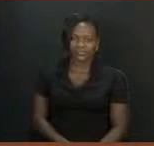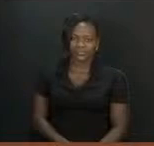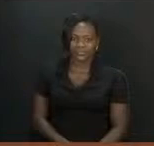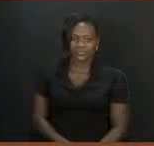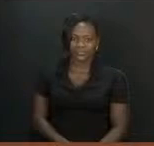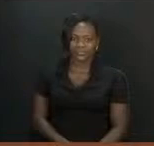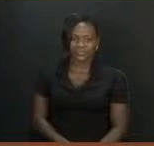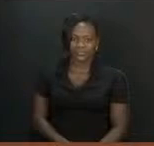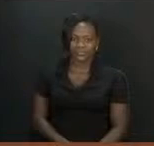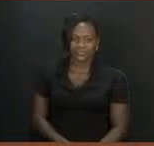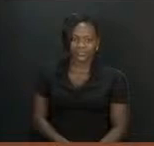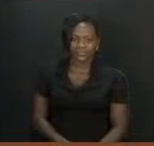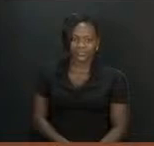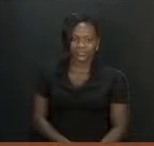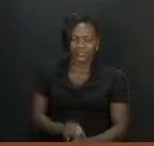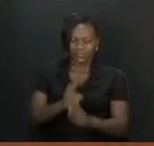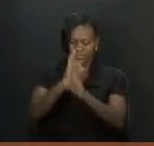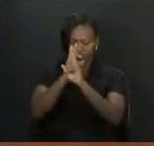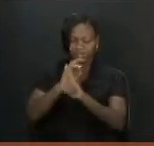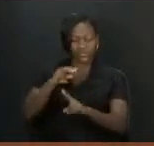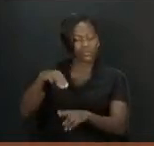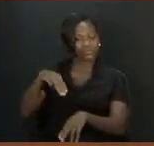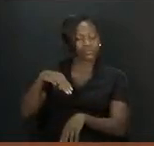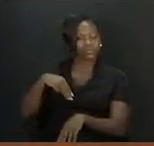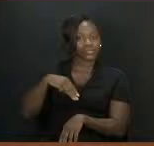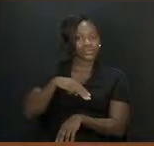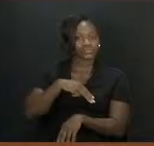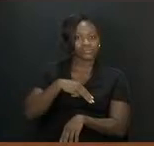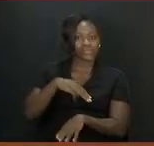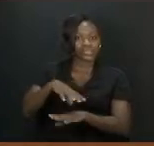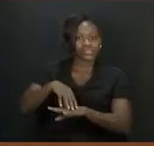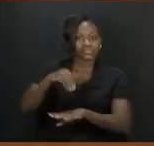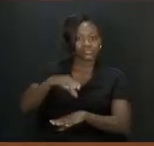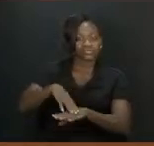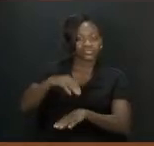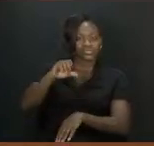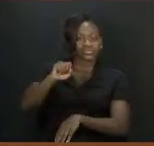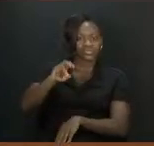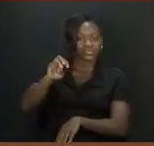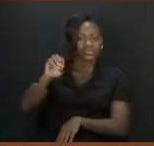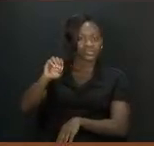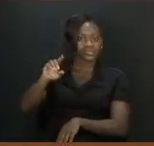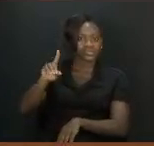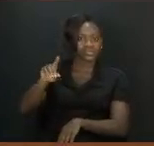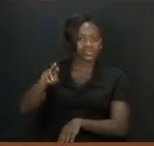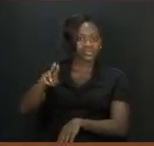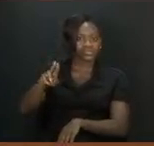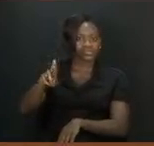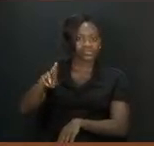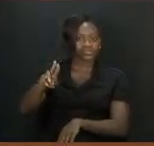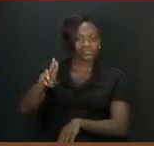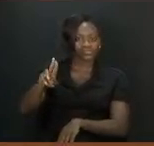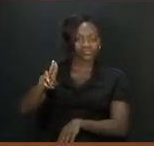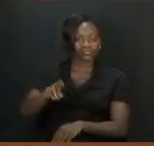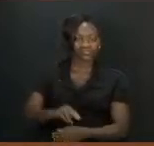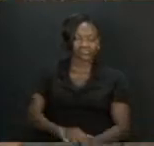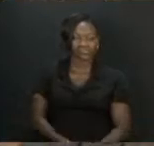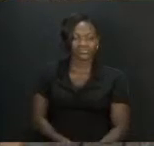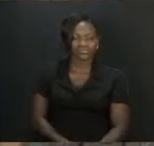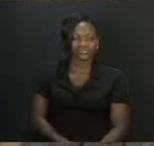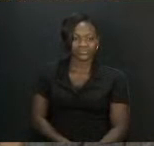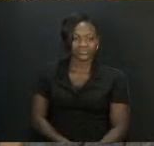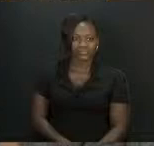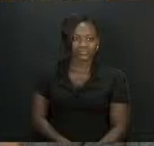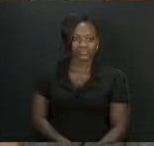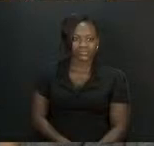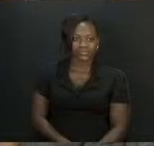Yes, Honourable Member for Sedro. Mr. Speaker, thank you. Mr. Speaker, this House is governed by our